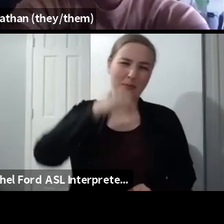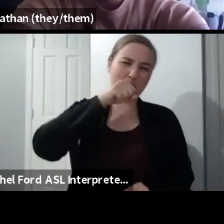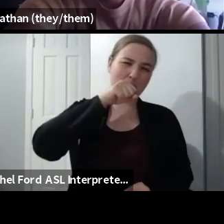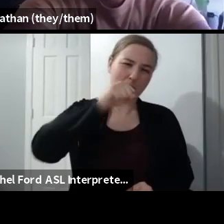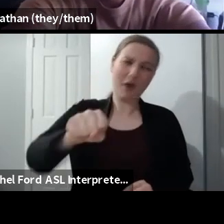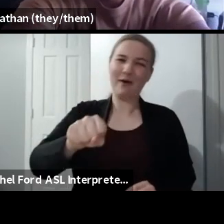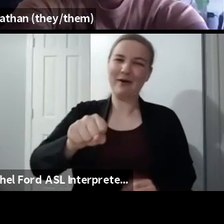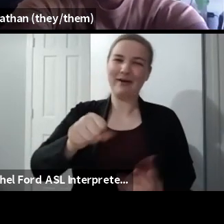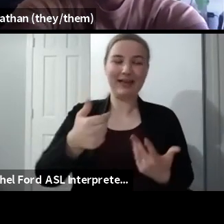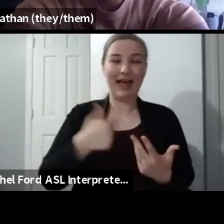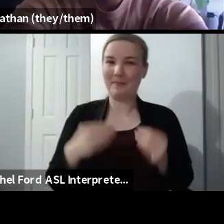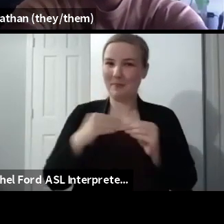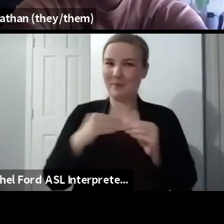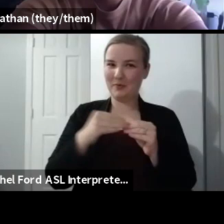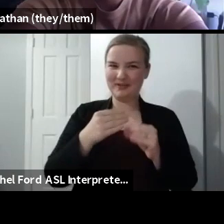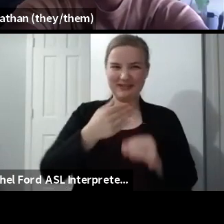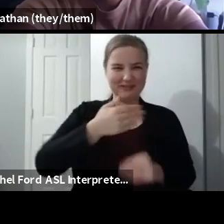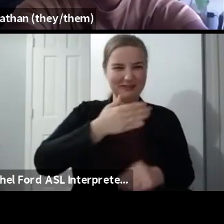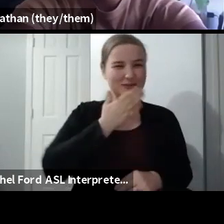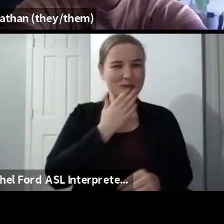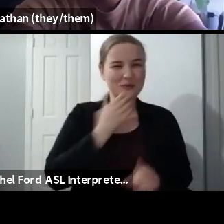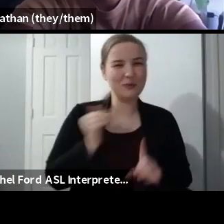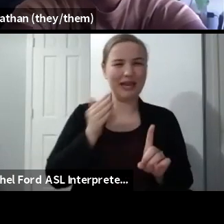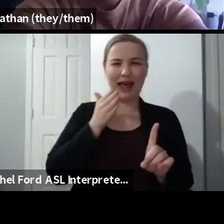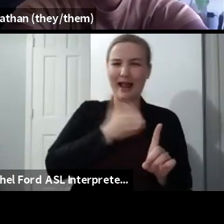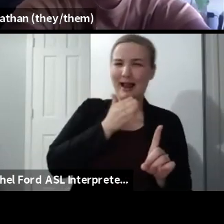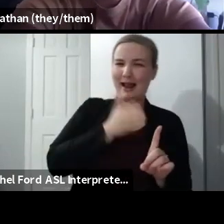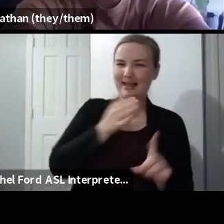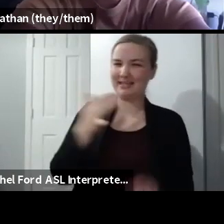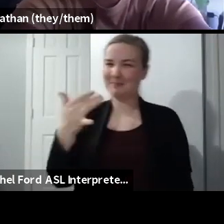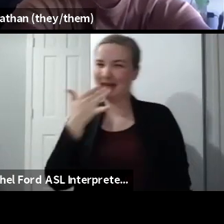a sweet person, not a spicy person.